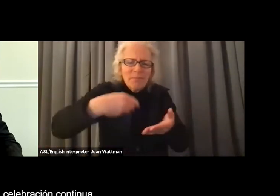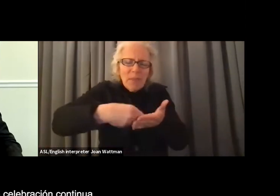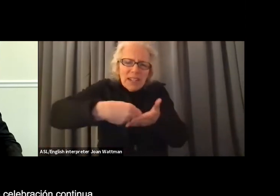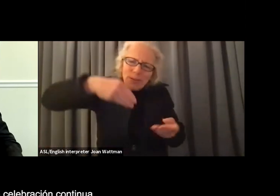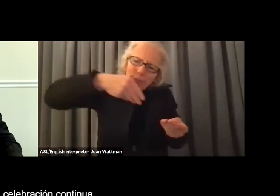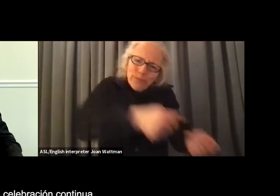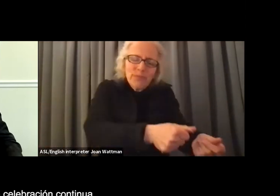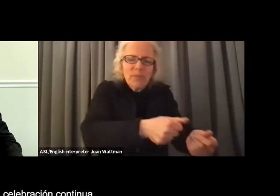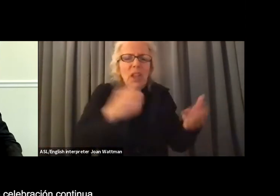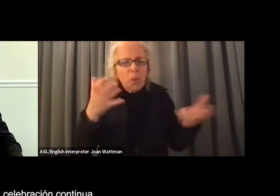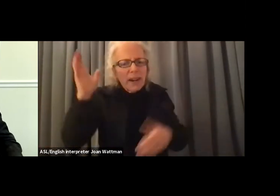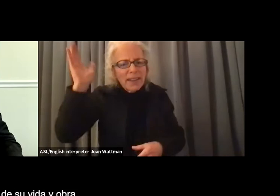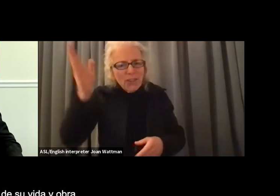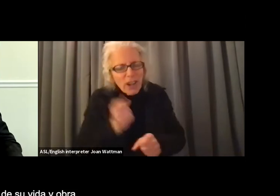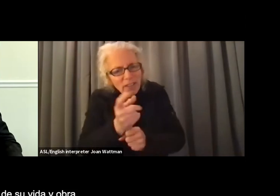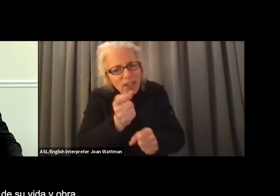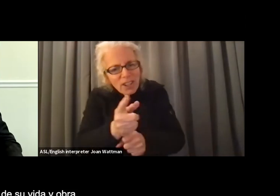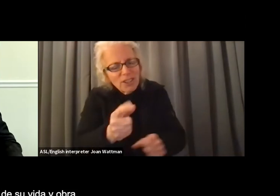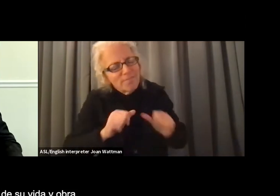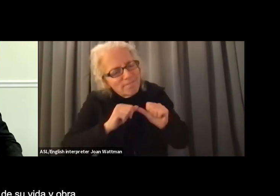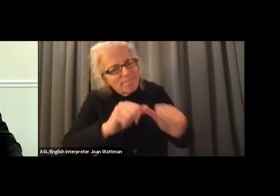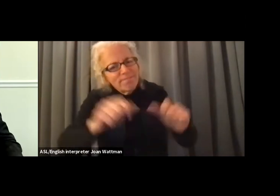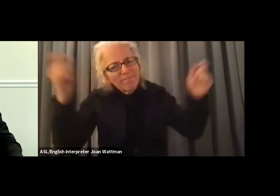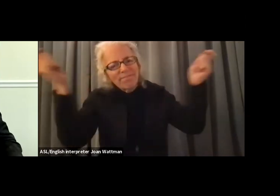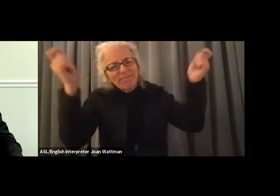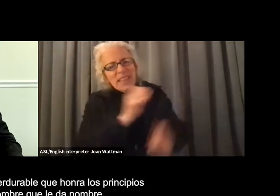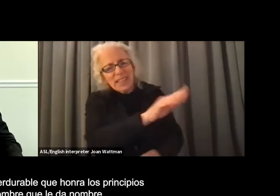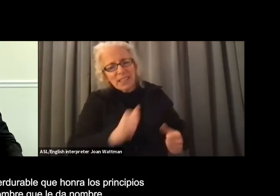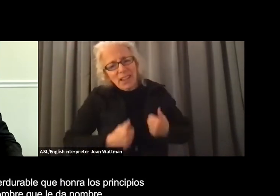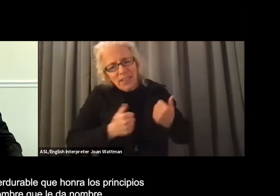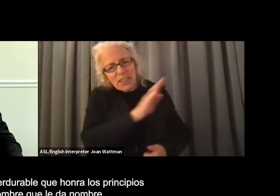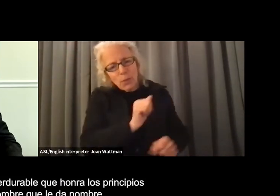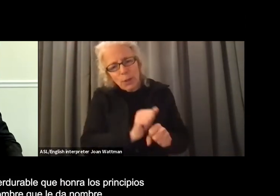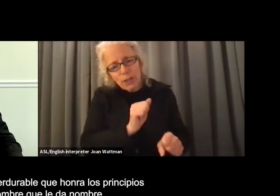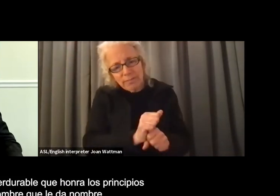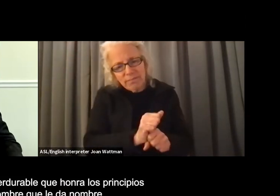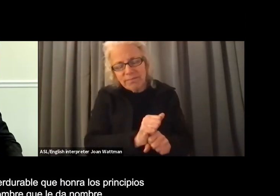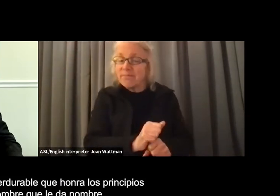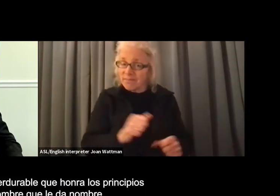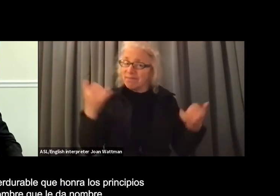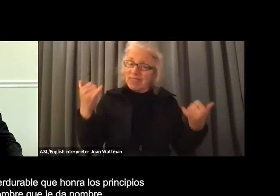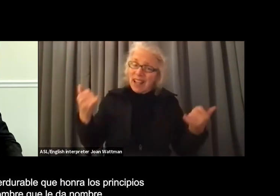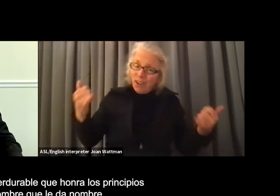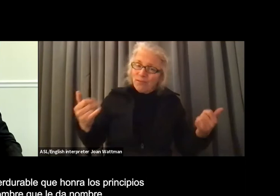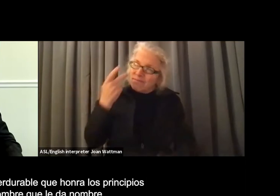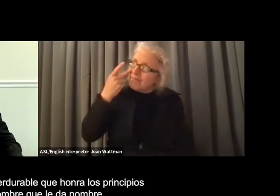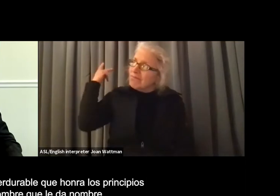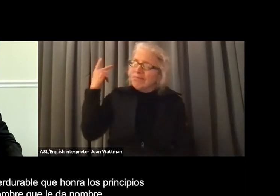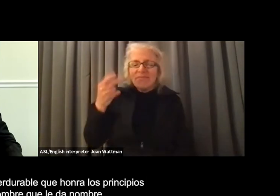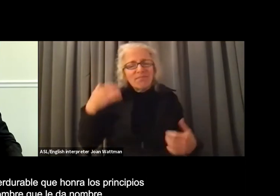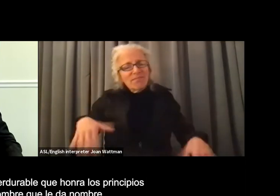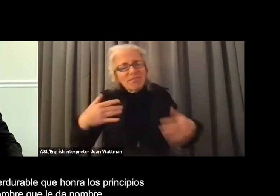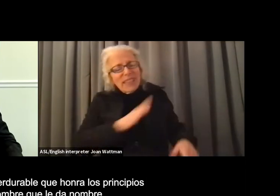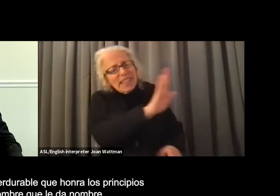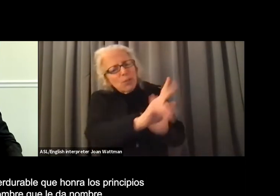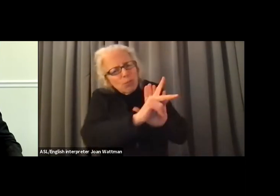a continuing celebration of his life and work. It's an enduring legacy that honors the principles of the man for